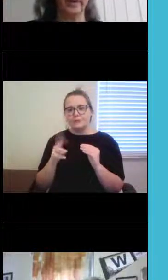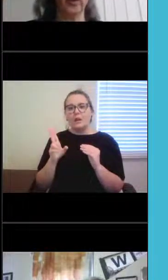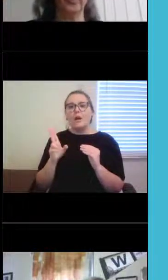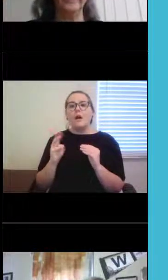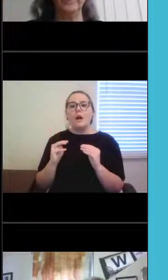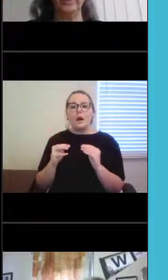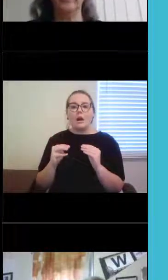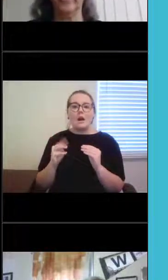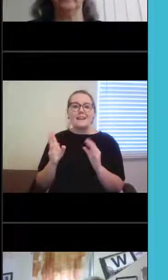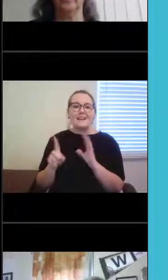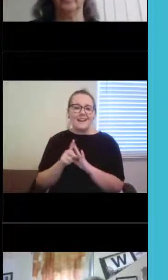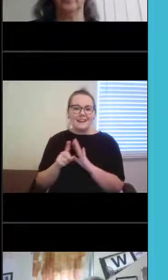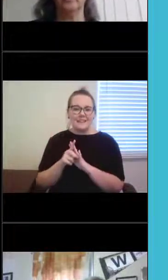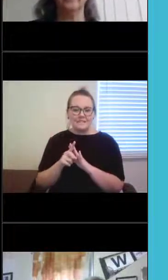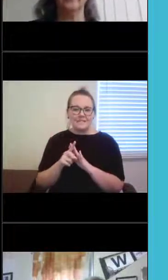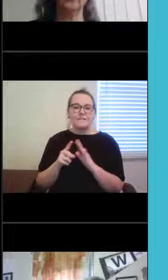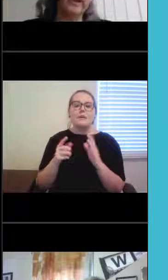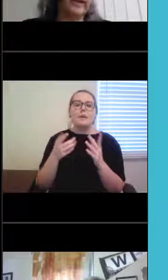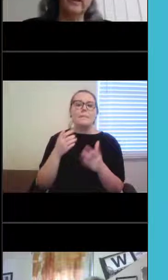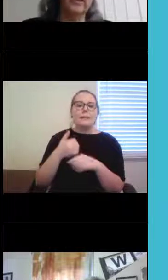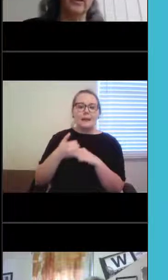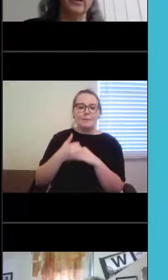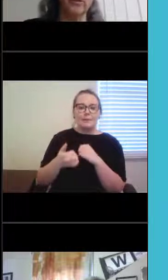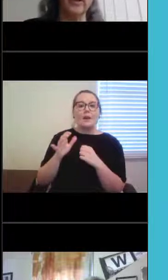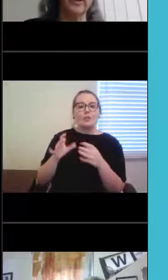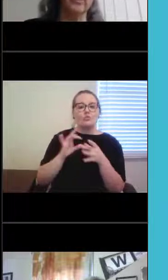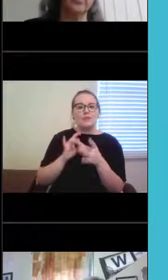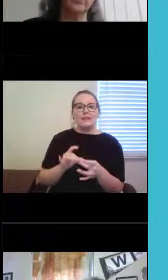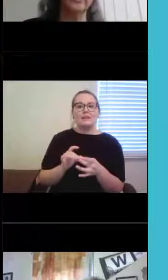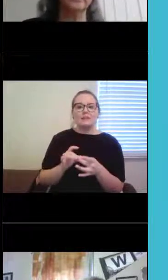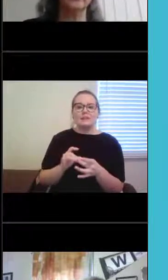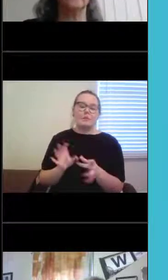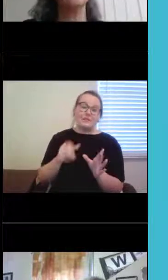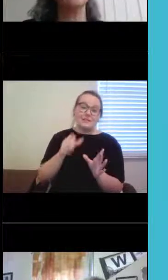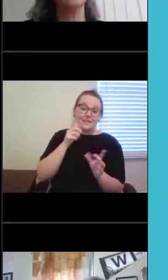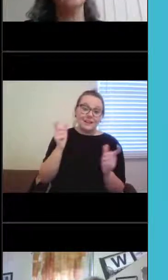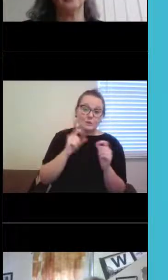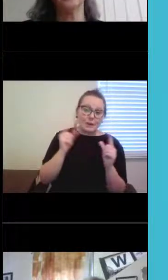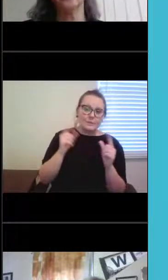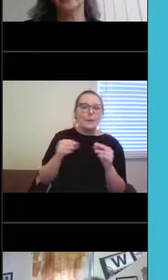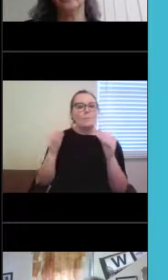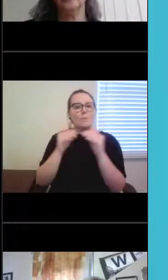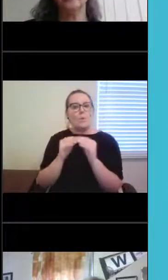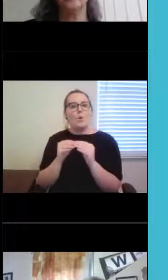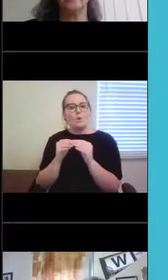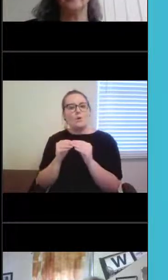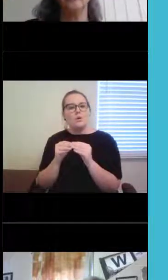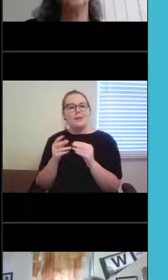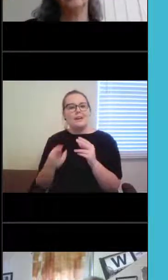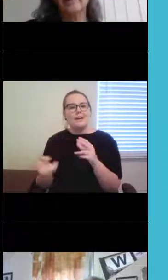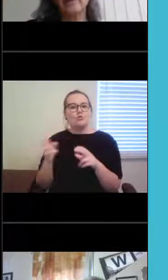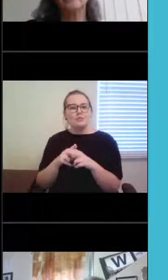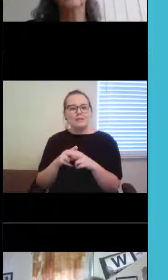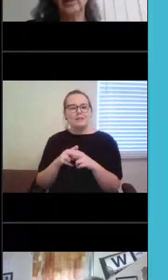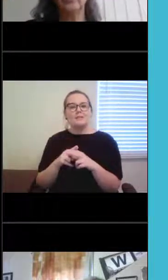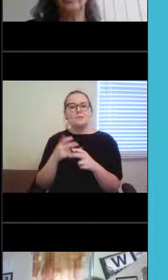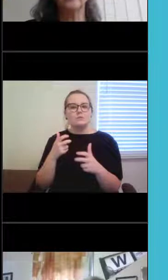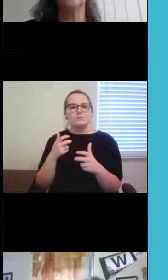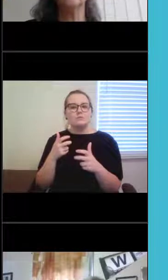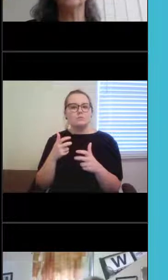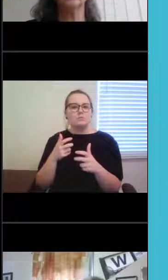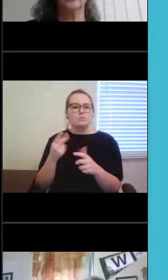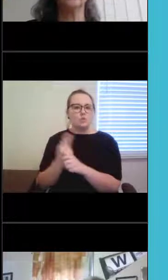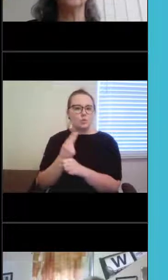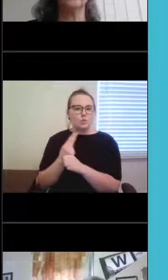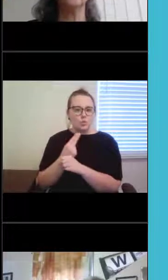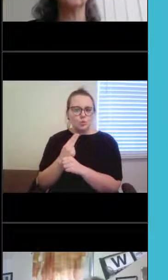negative ones, the more blaming for alcohol ones, were related, this isn't so surprising, to more increased problem drinking in survivors, as well as